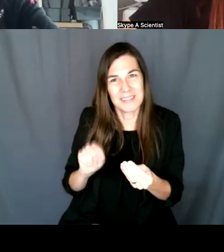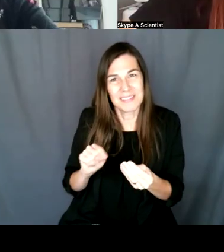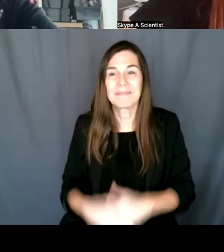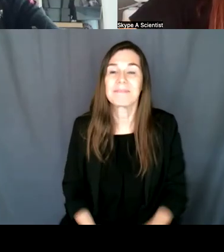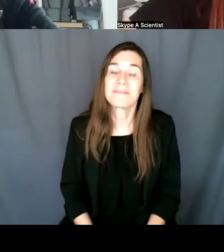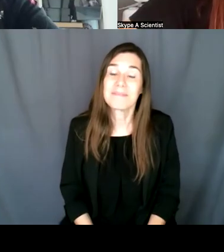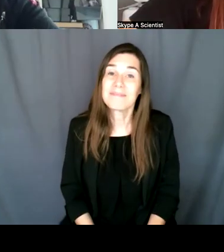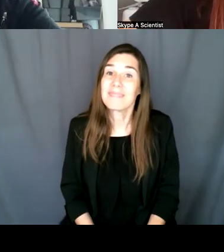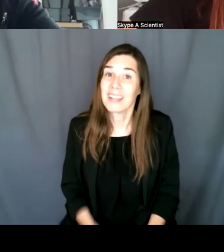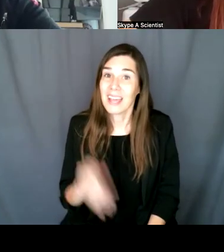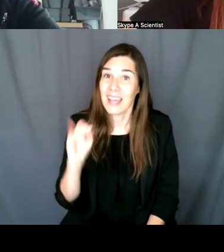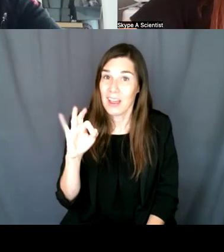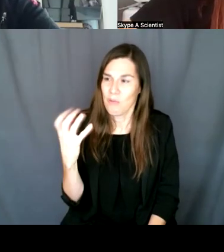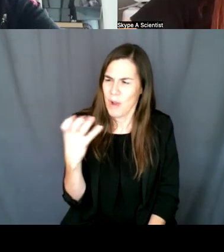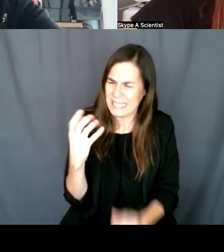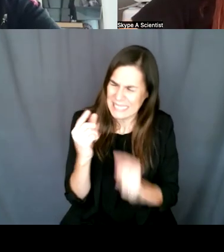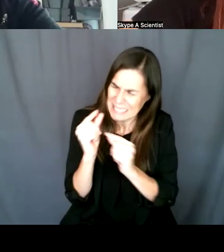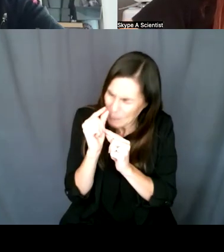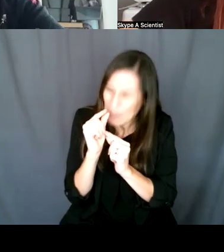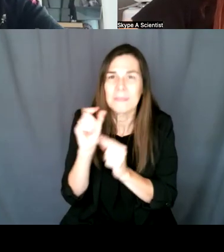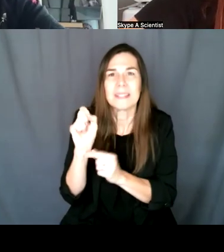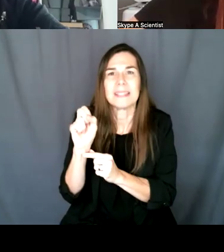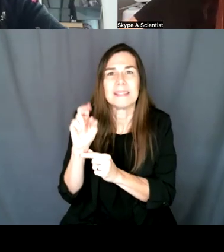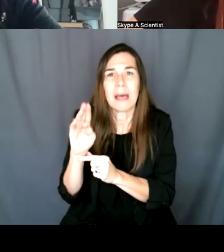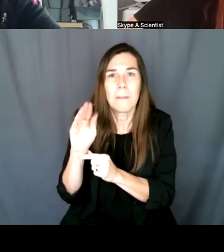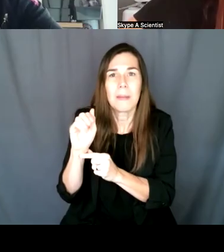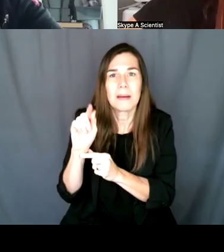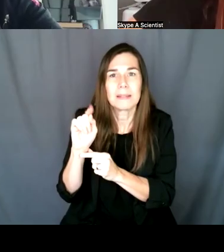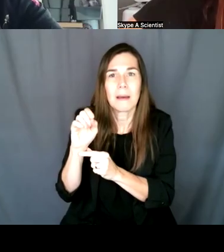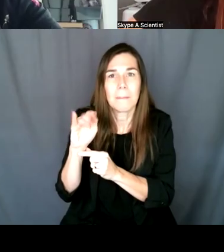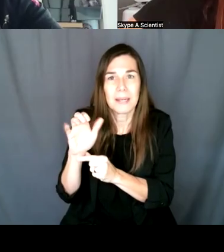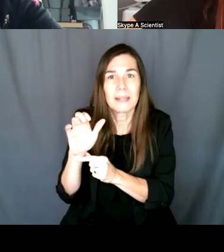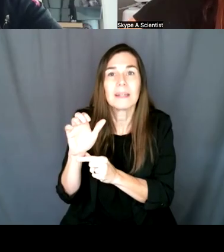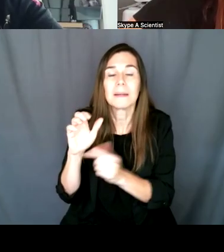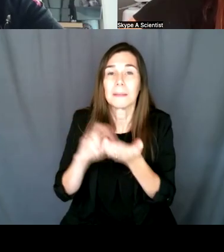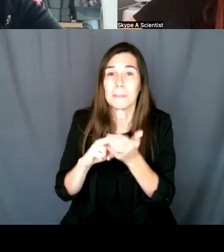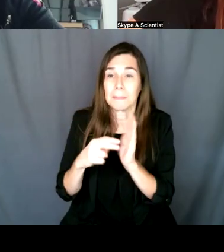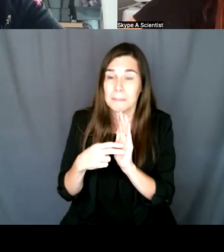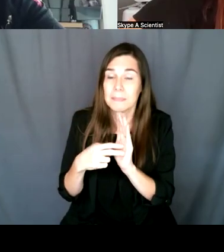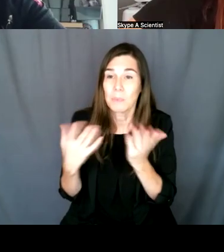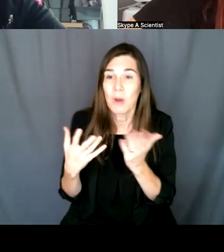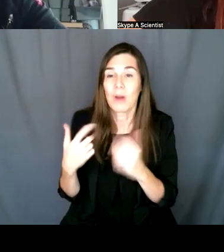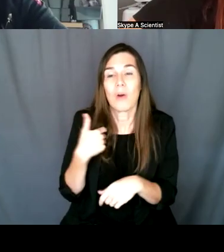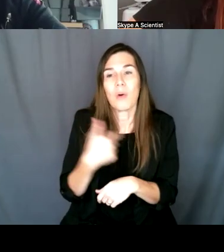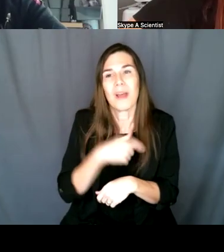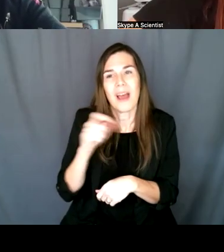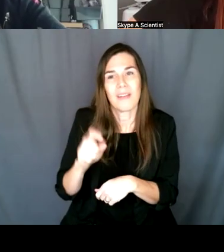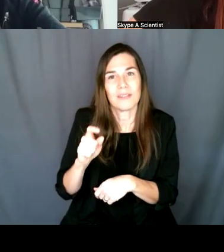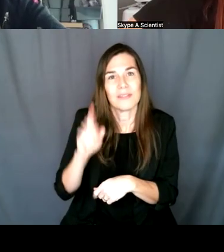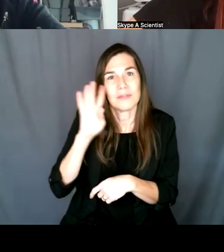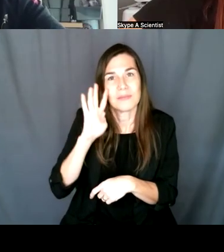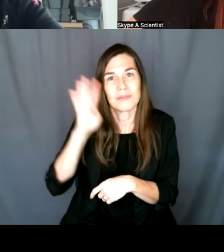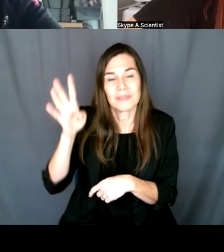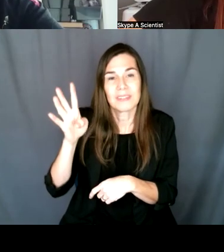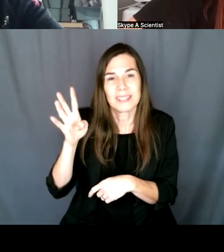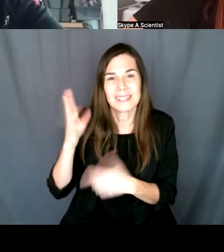even smaller, if we want to look at subatomic particles, then we have to create then